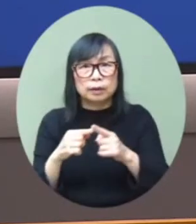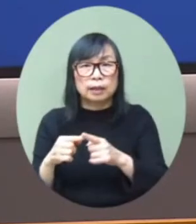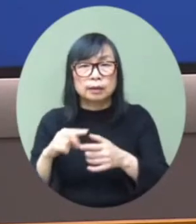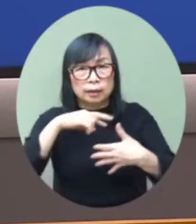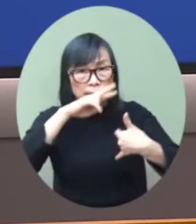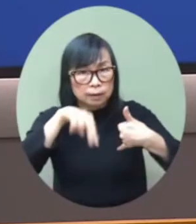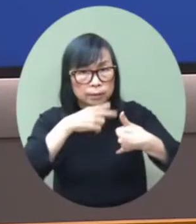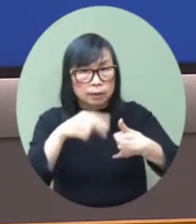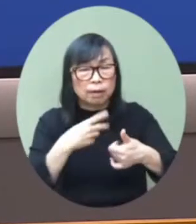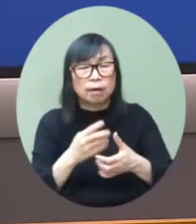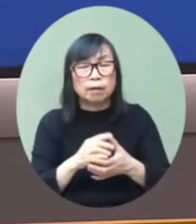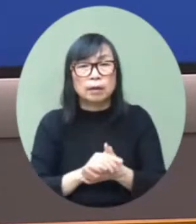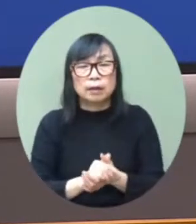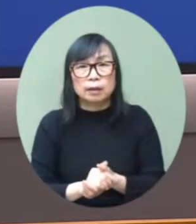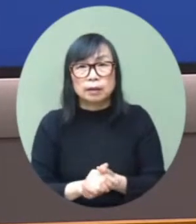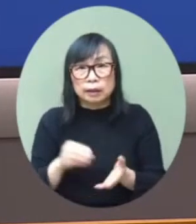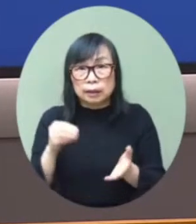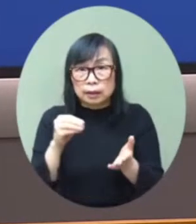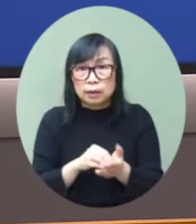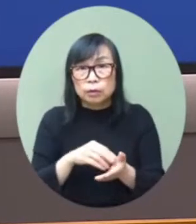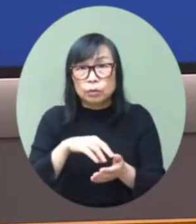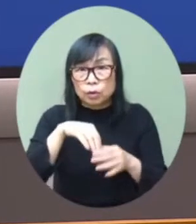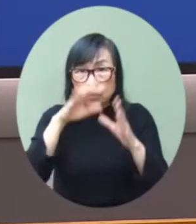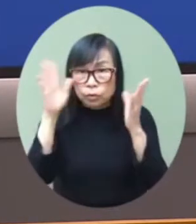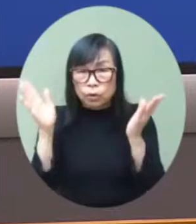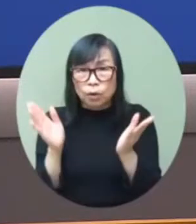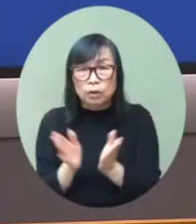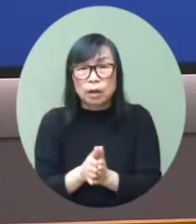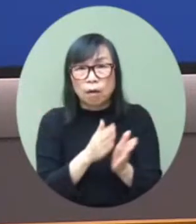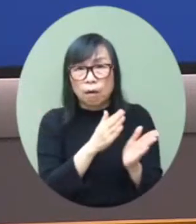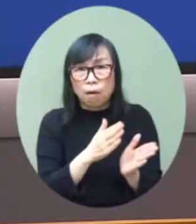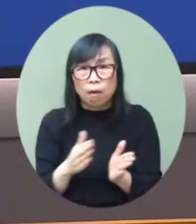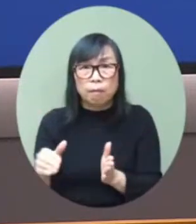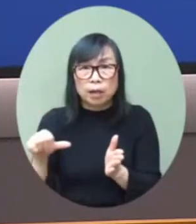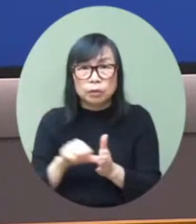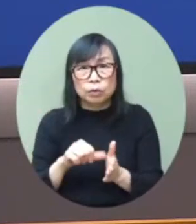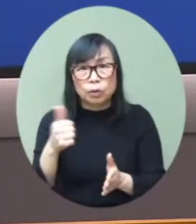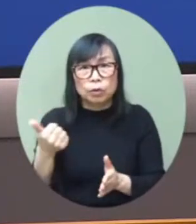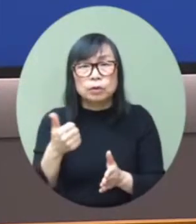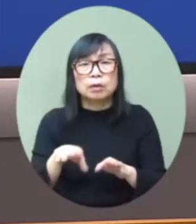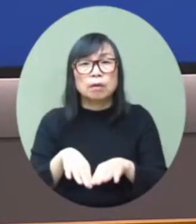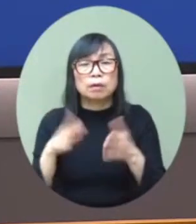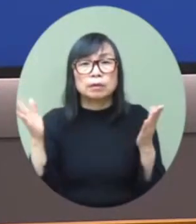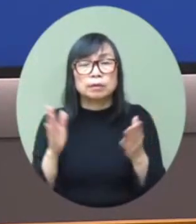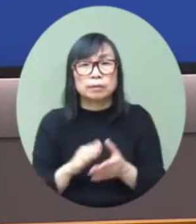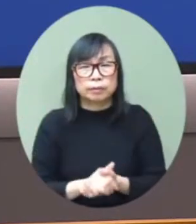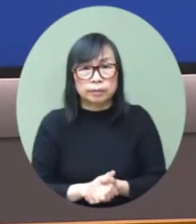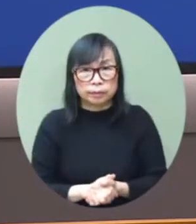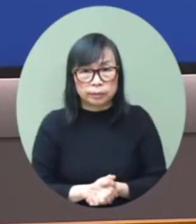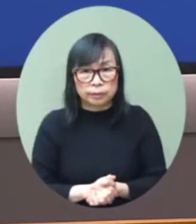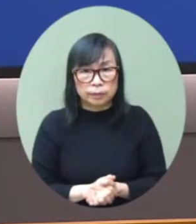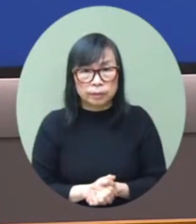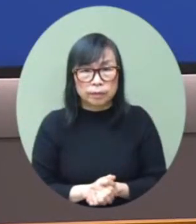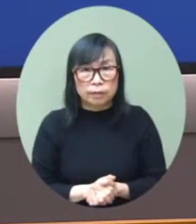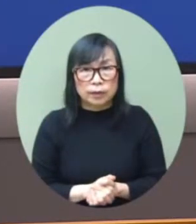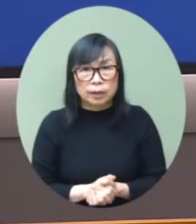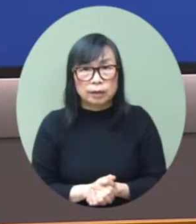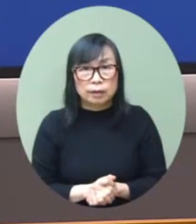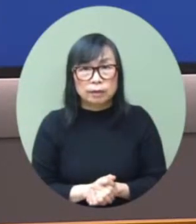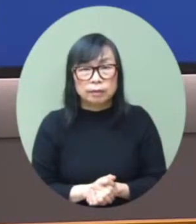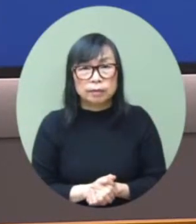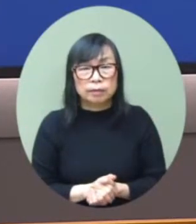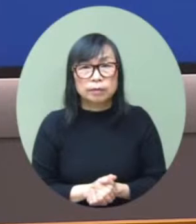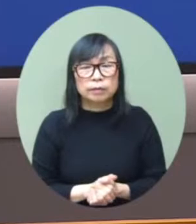we launch a comprehensive universal test. That's why during this period, the more that we could take reference from